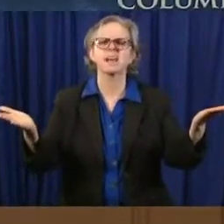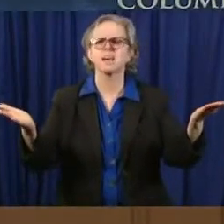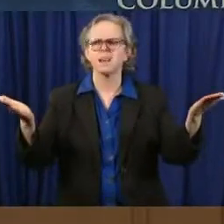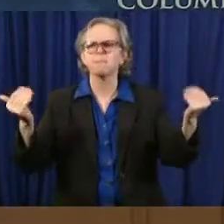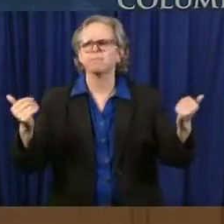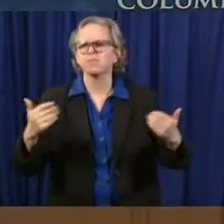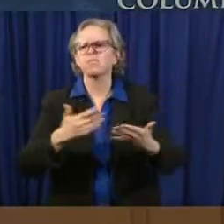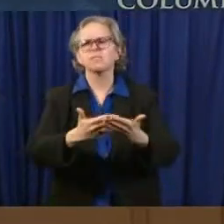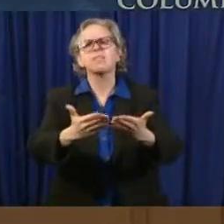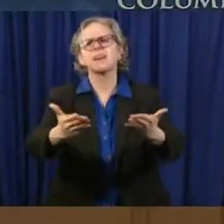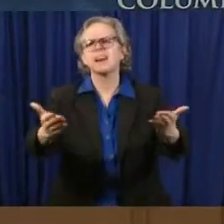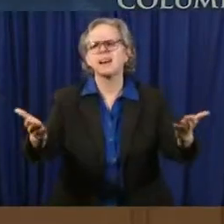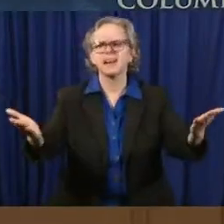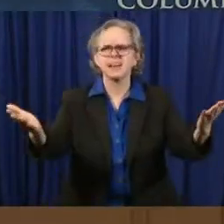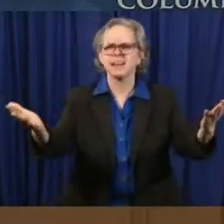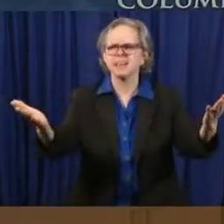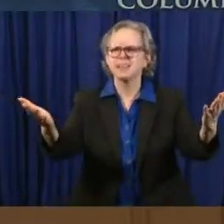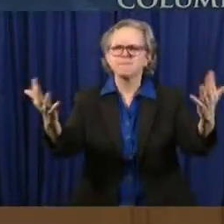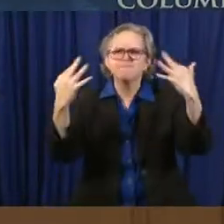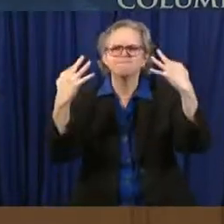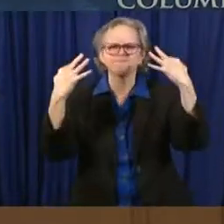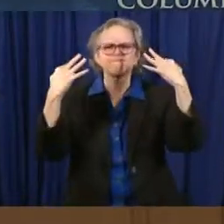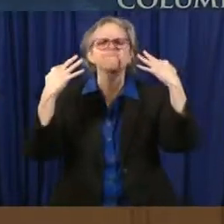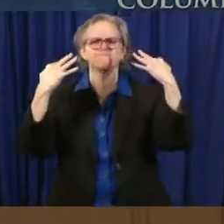You gotta rise.